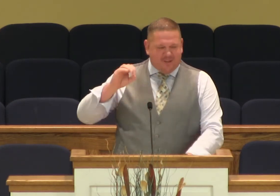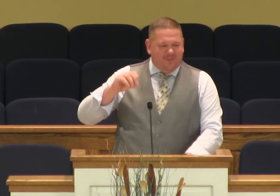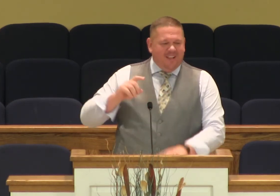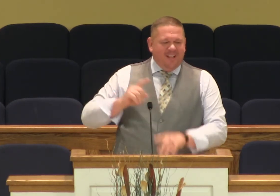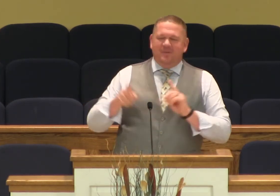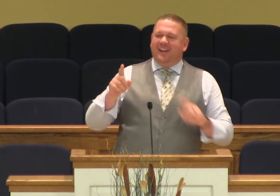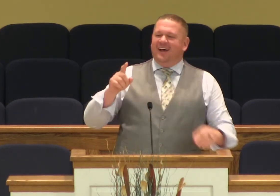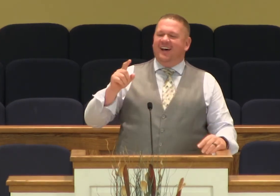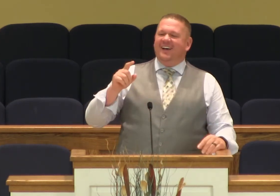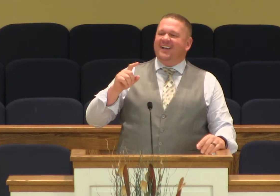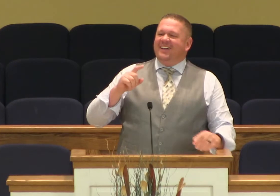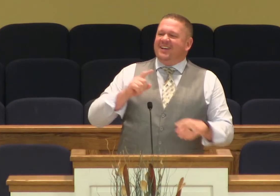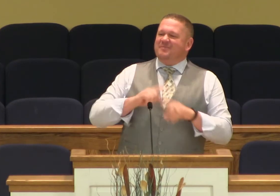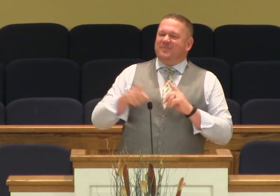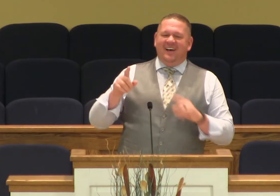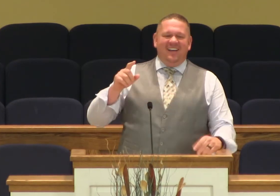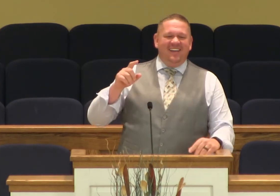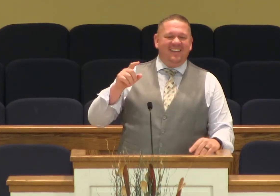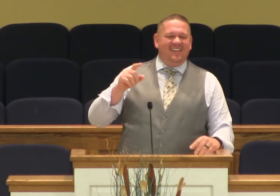anyway,